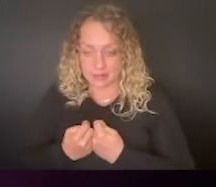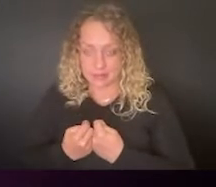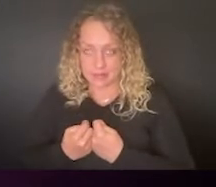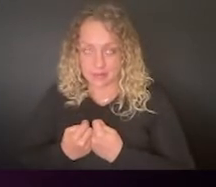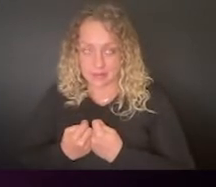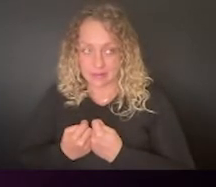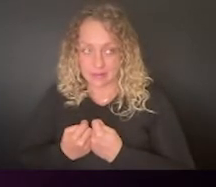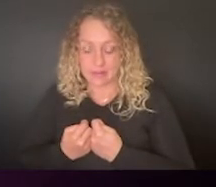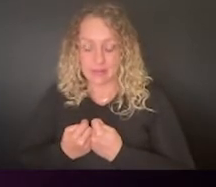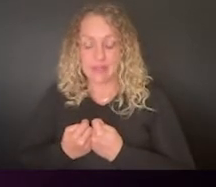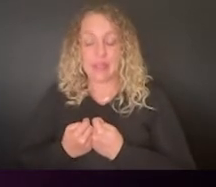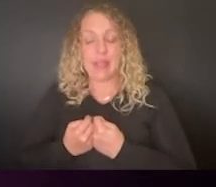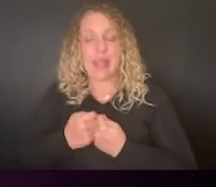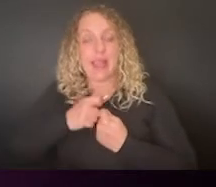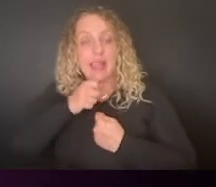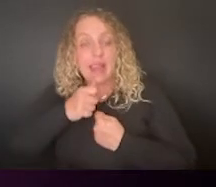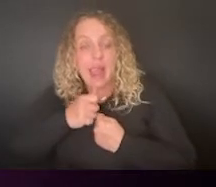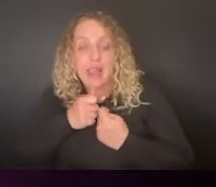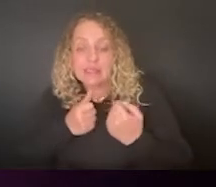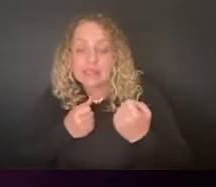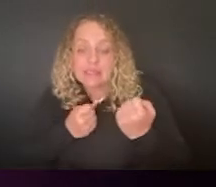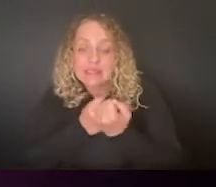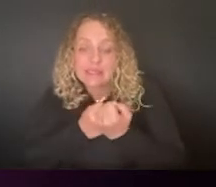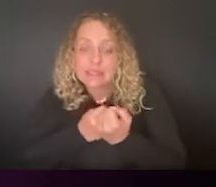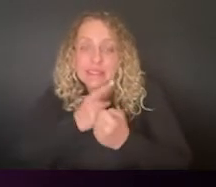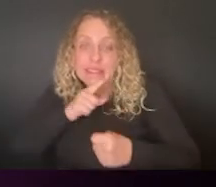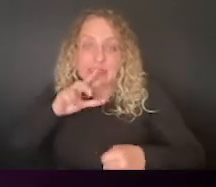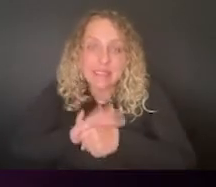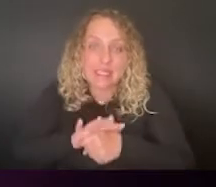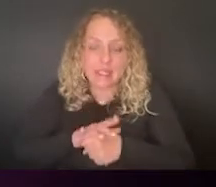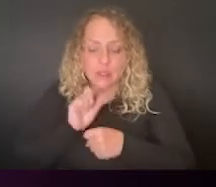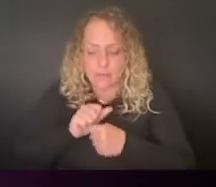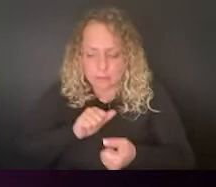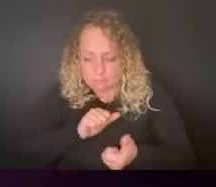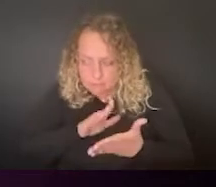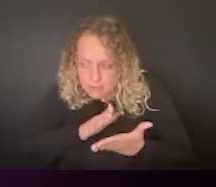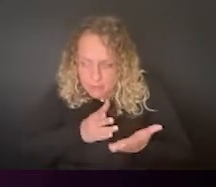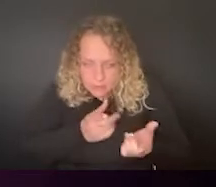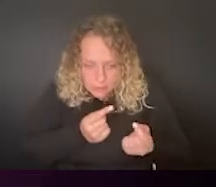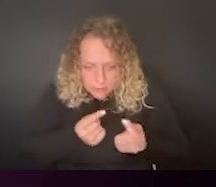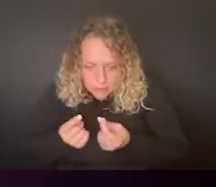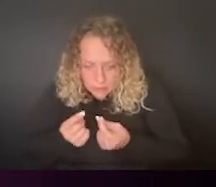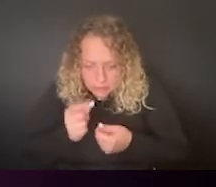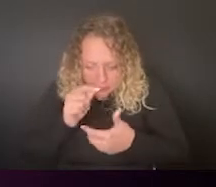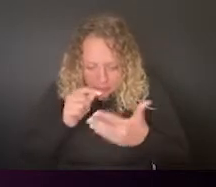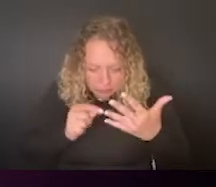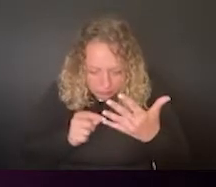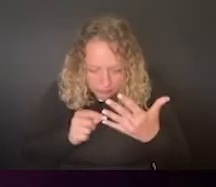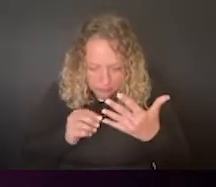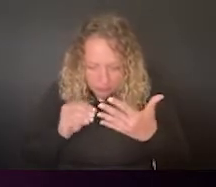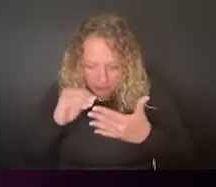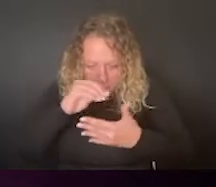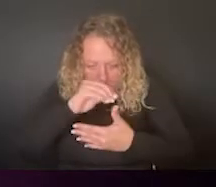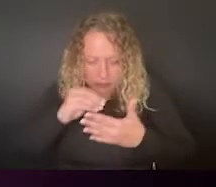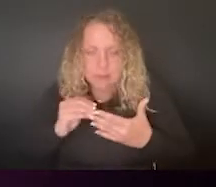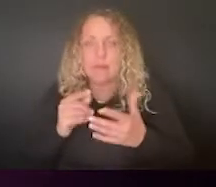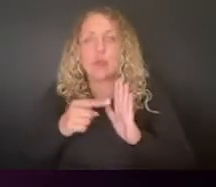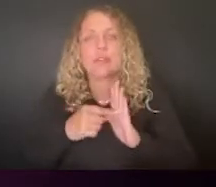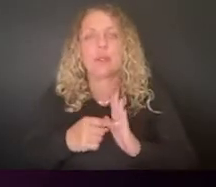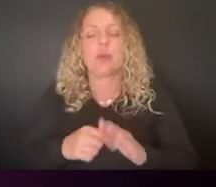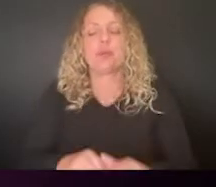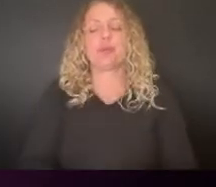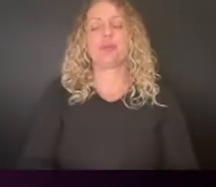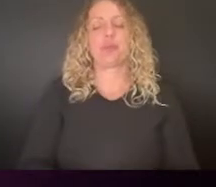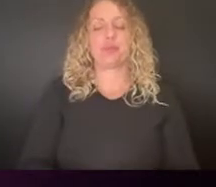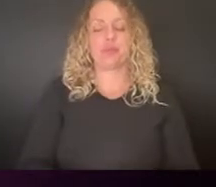design system can be tough. If your squad is small, if your squad is not a dedicated team,